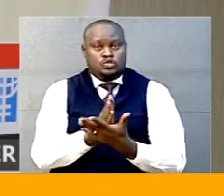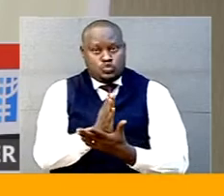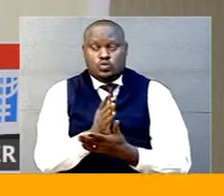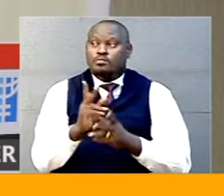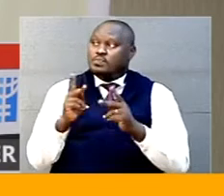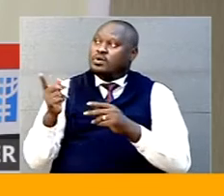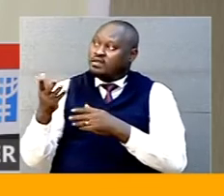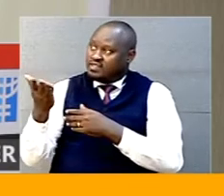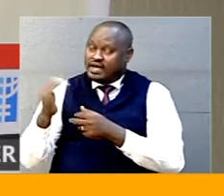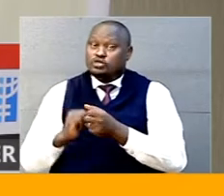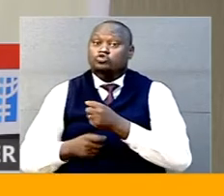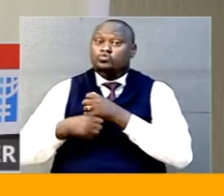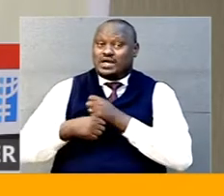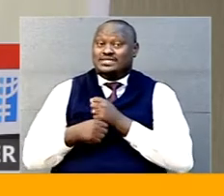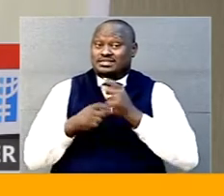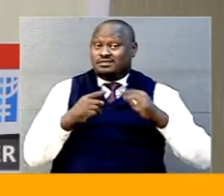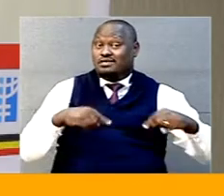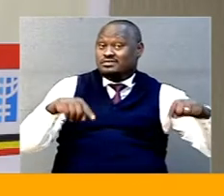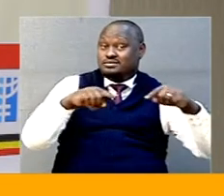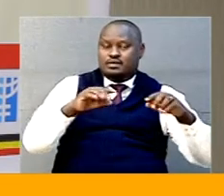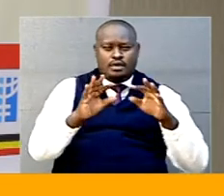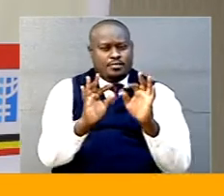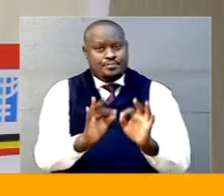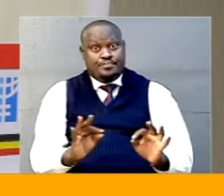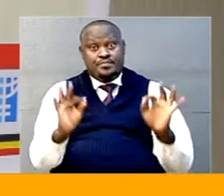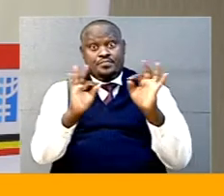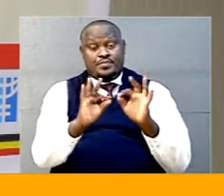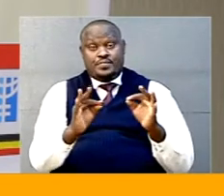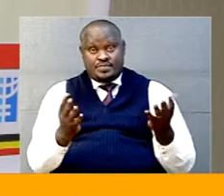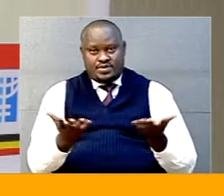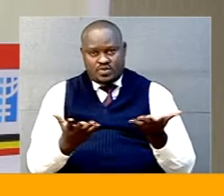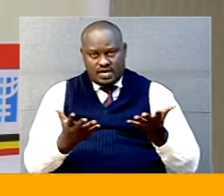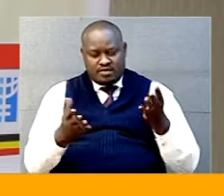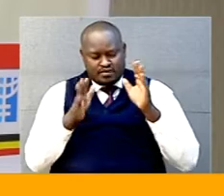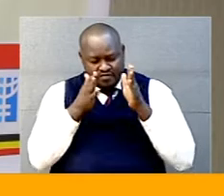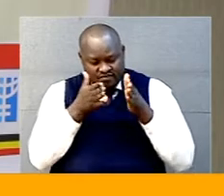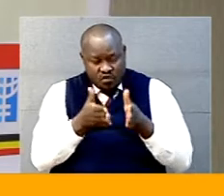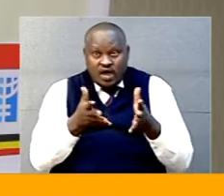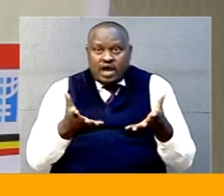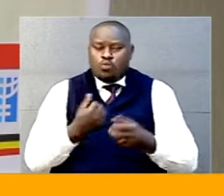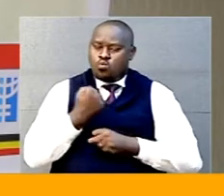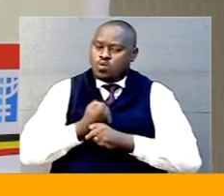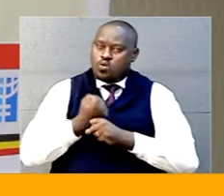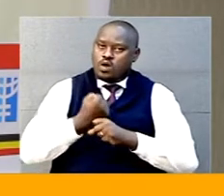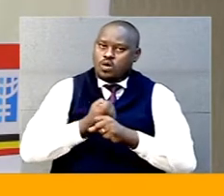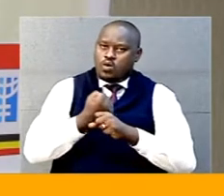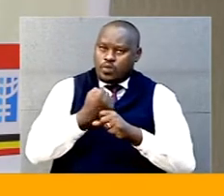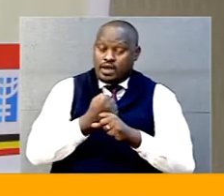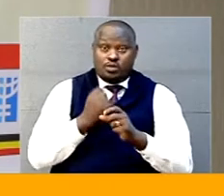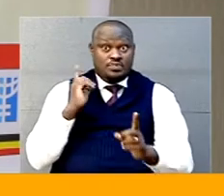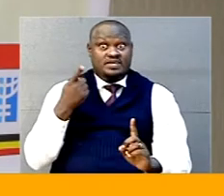us, we should therefore commit to implement the actions that